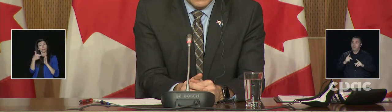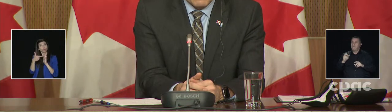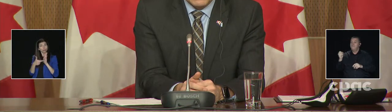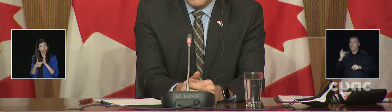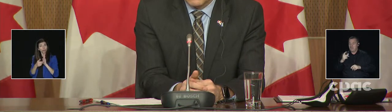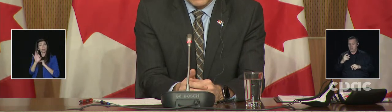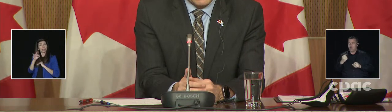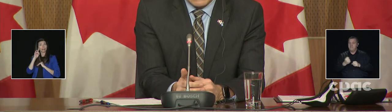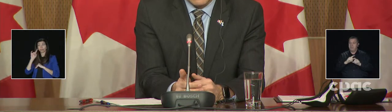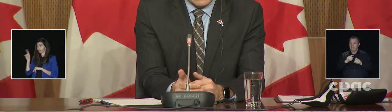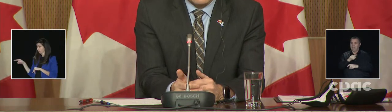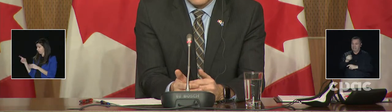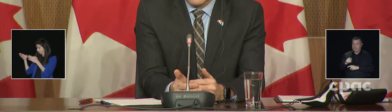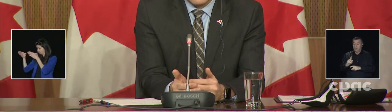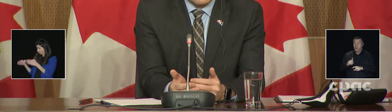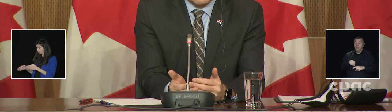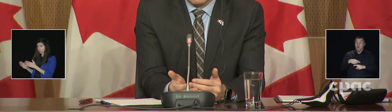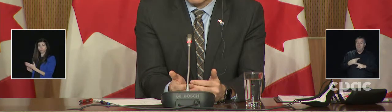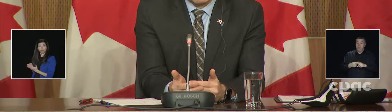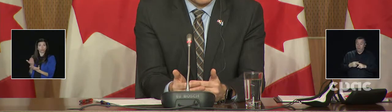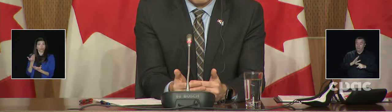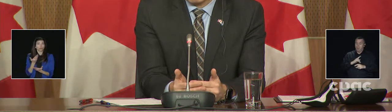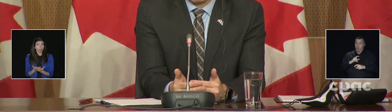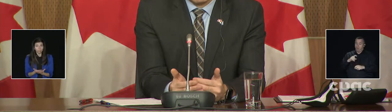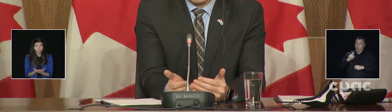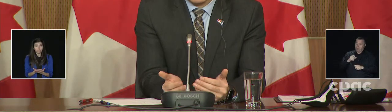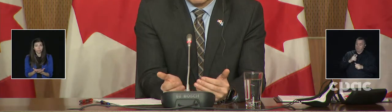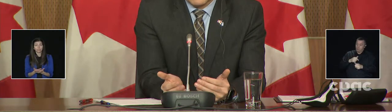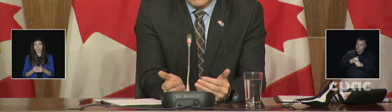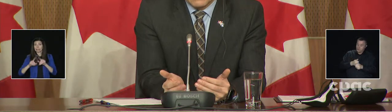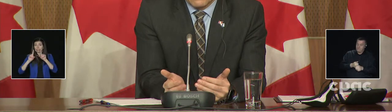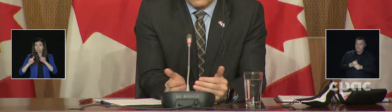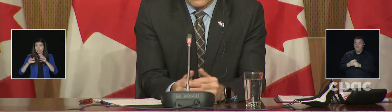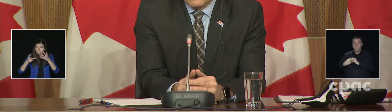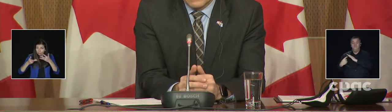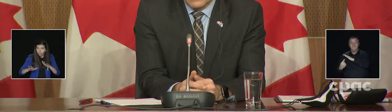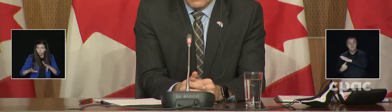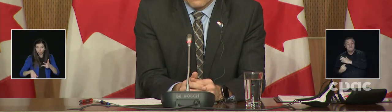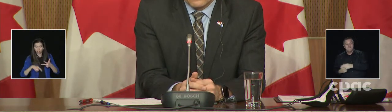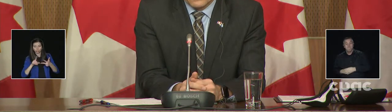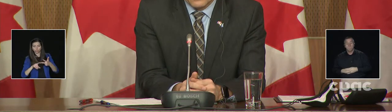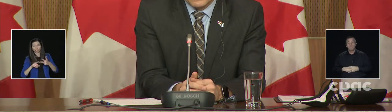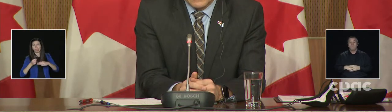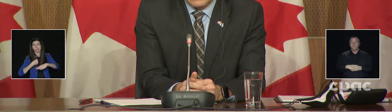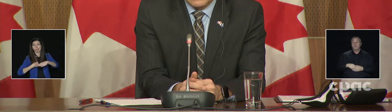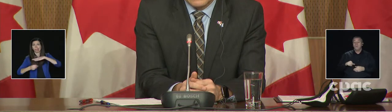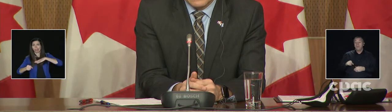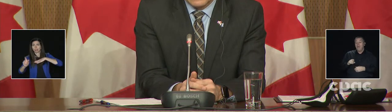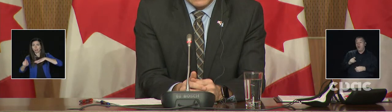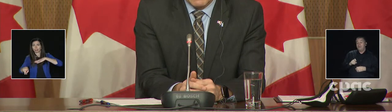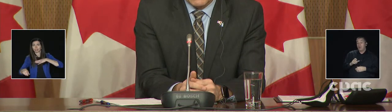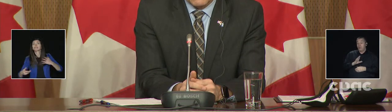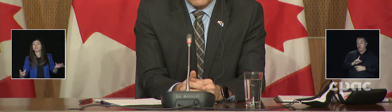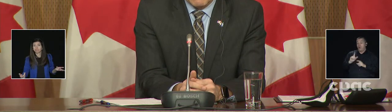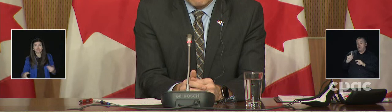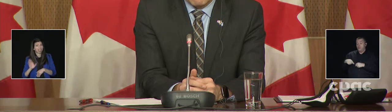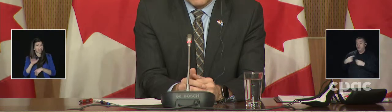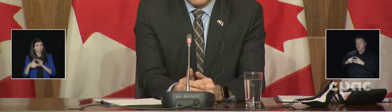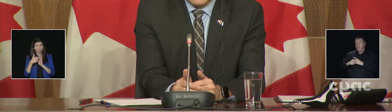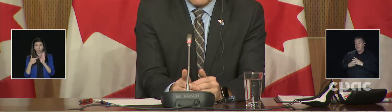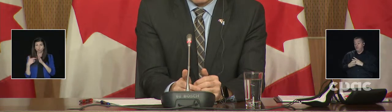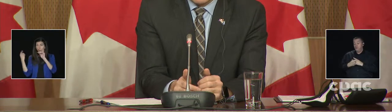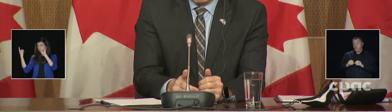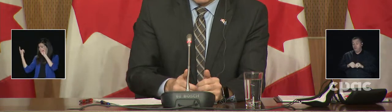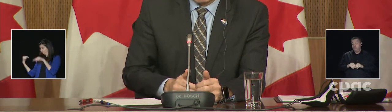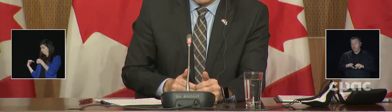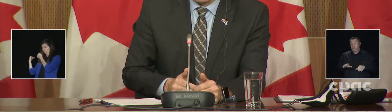obligations that we have had since the beginning of COVID-19. And these measures, not